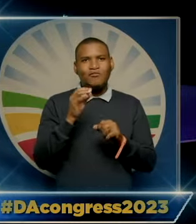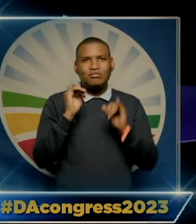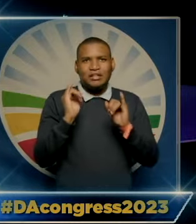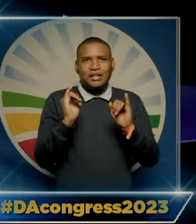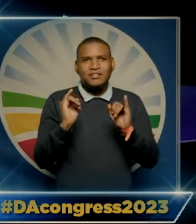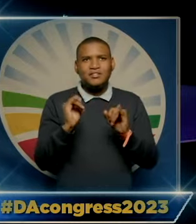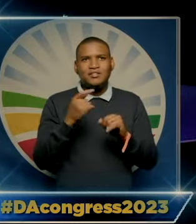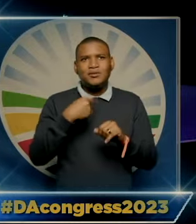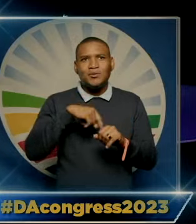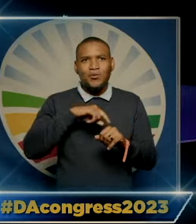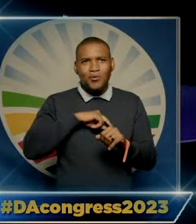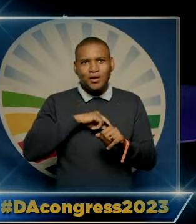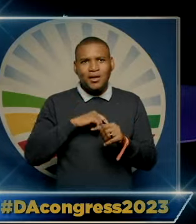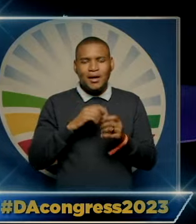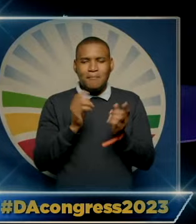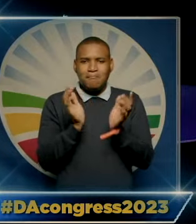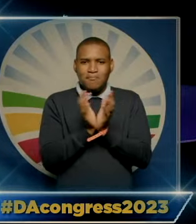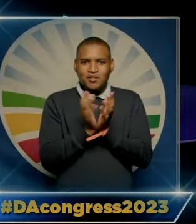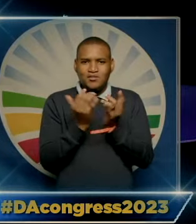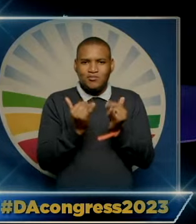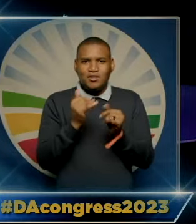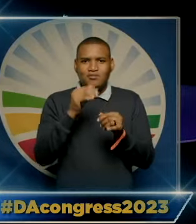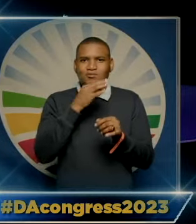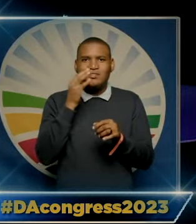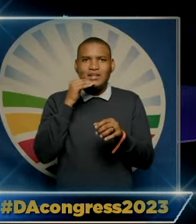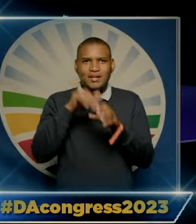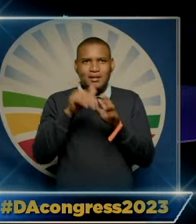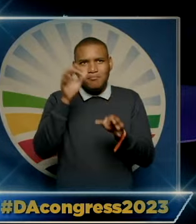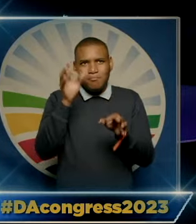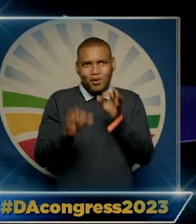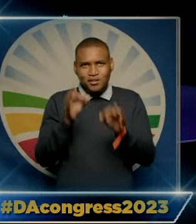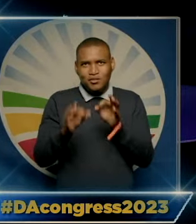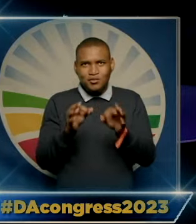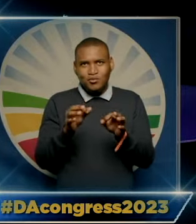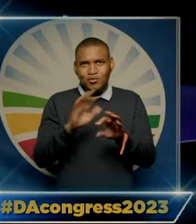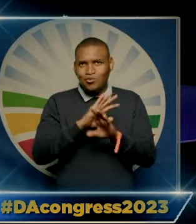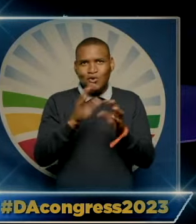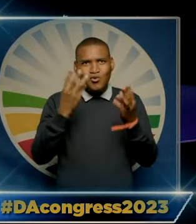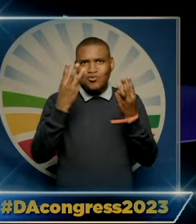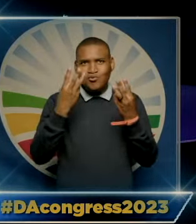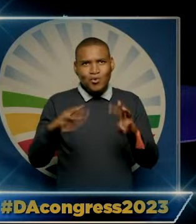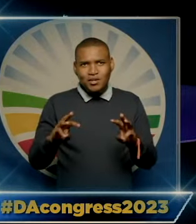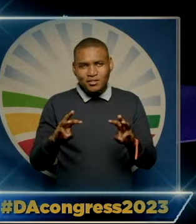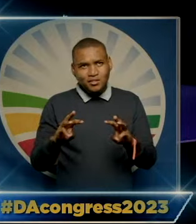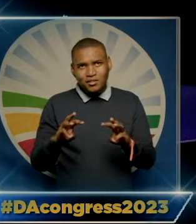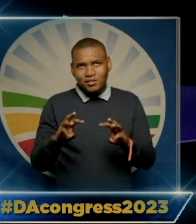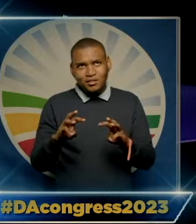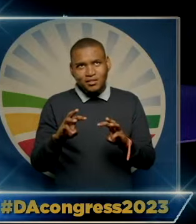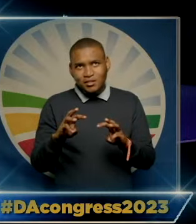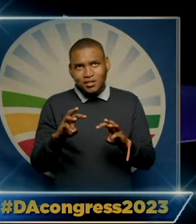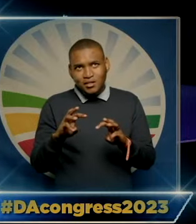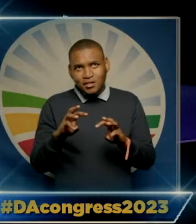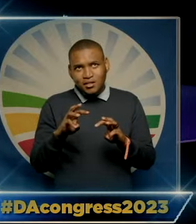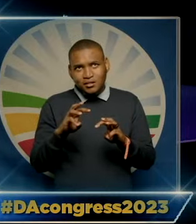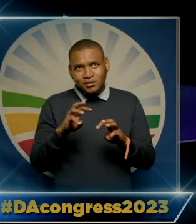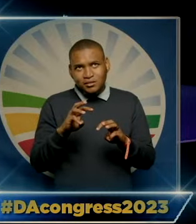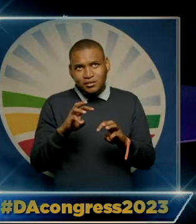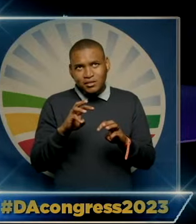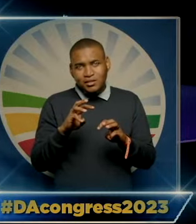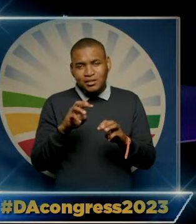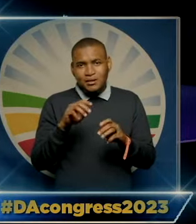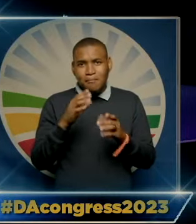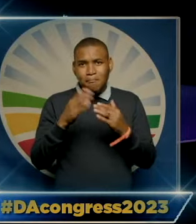meeting here today to say, in politics, you don't waste a good crisis. Delegates,